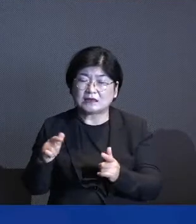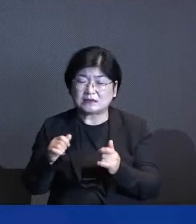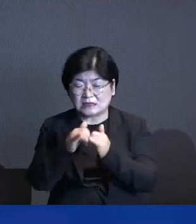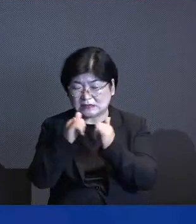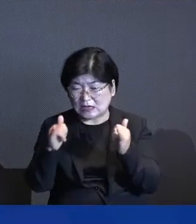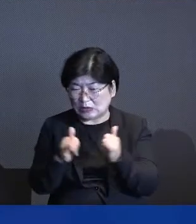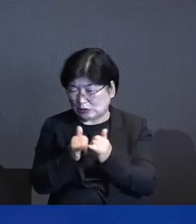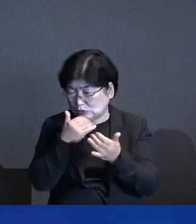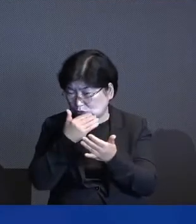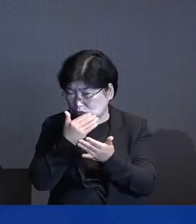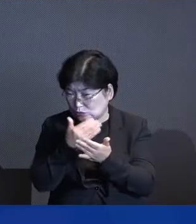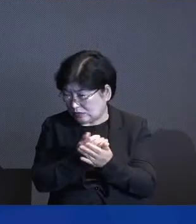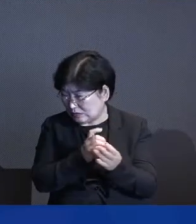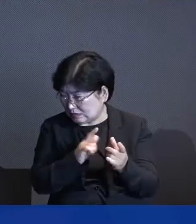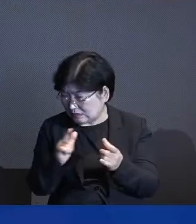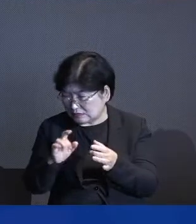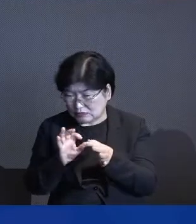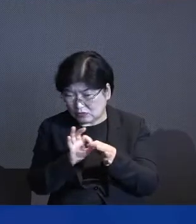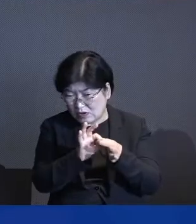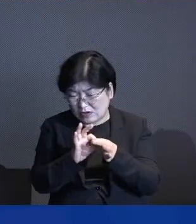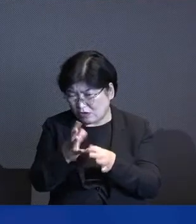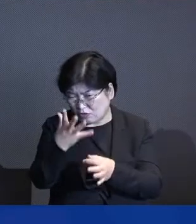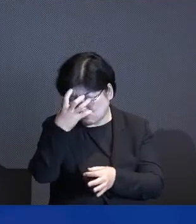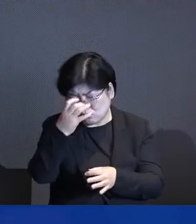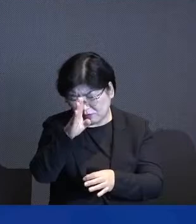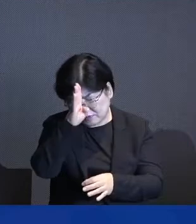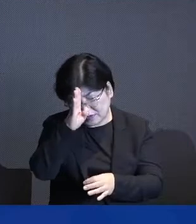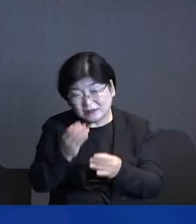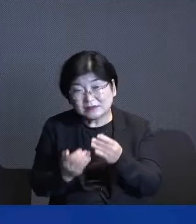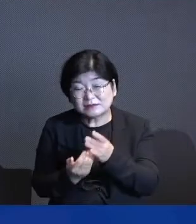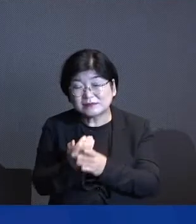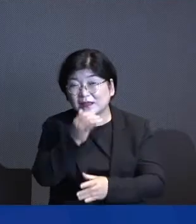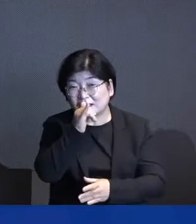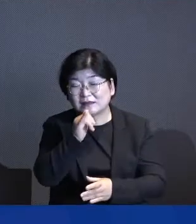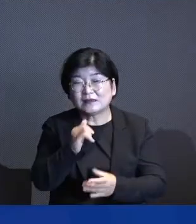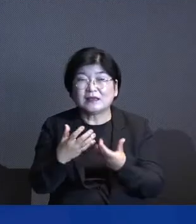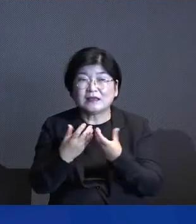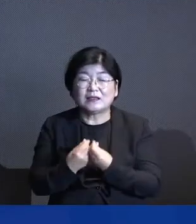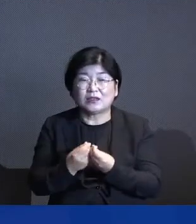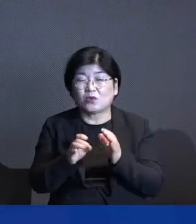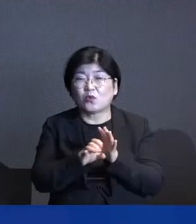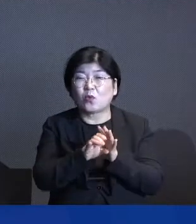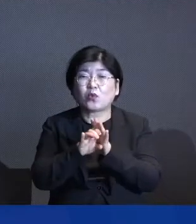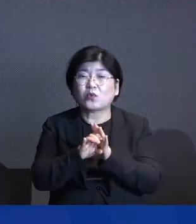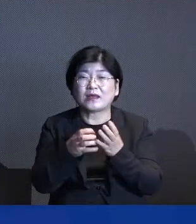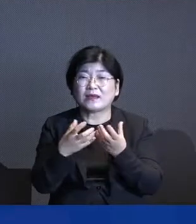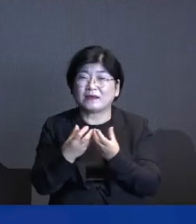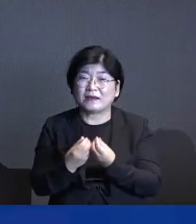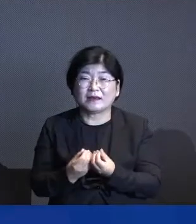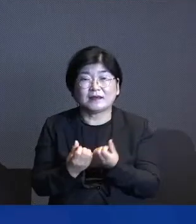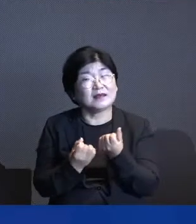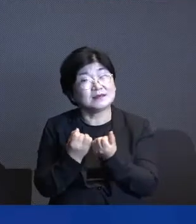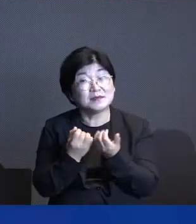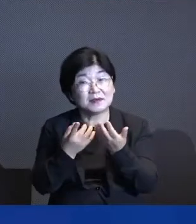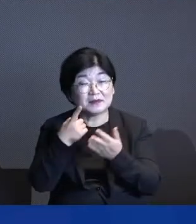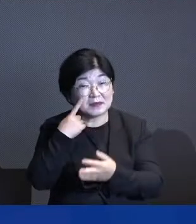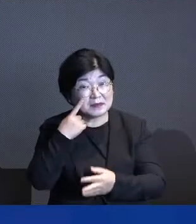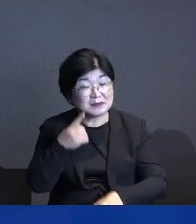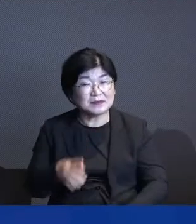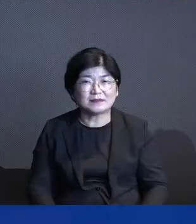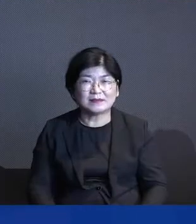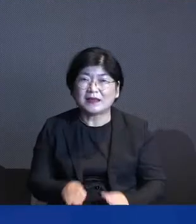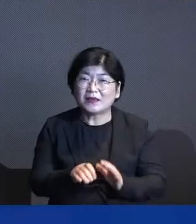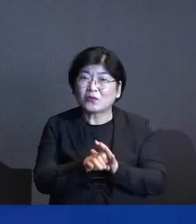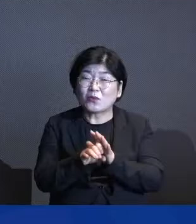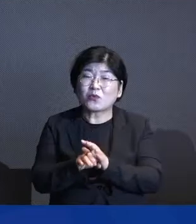biological factors are also important. For example, COVID-19 is related to the,